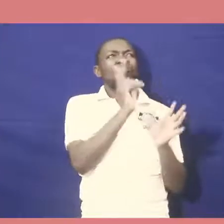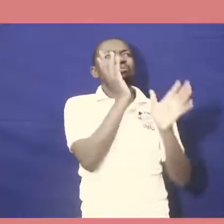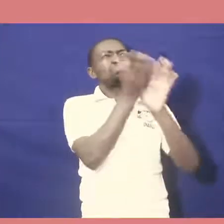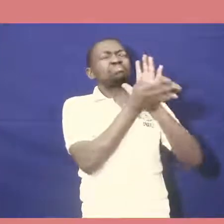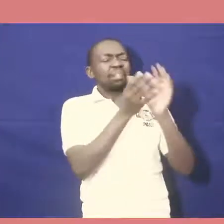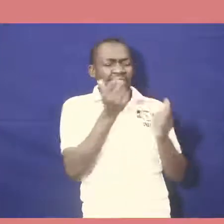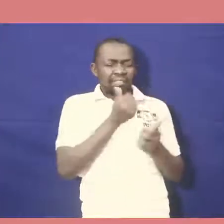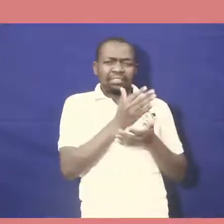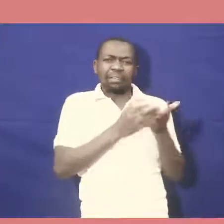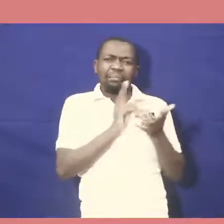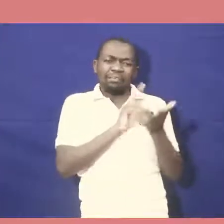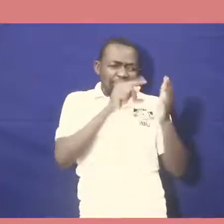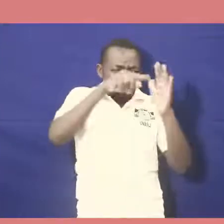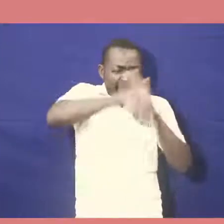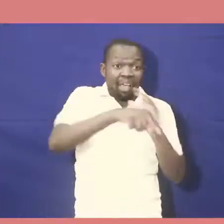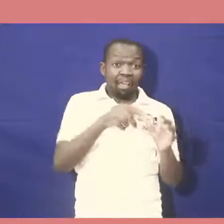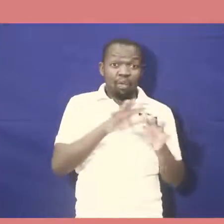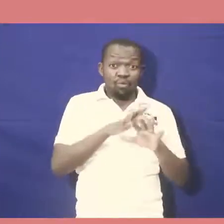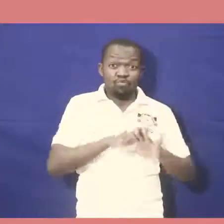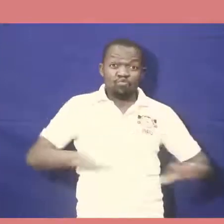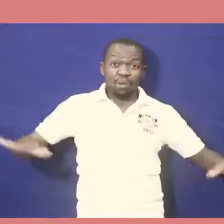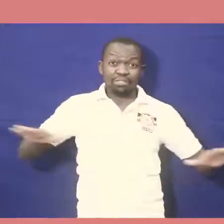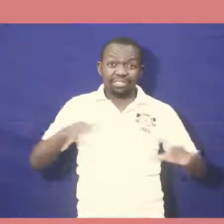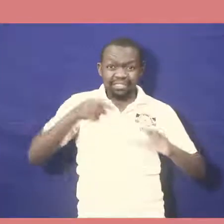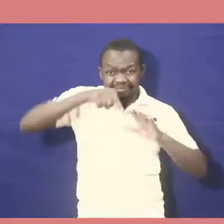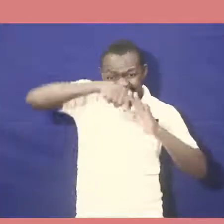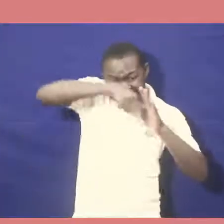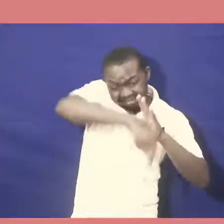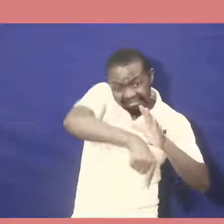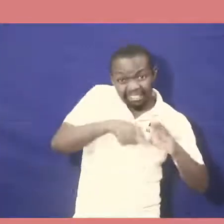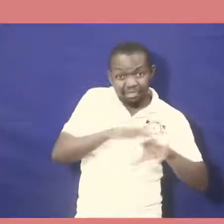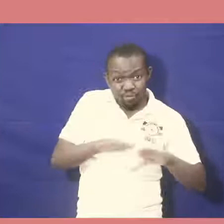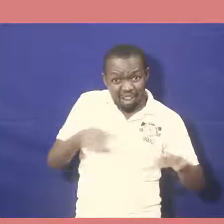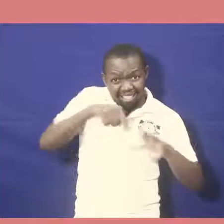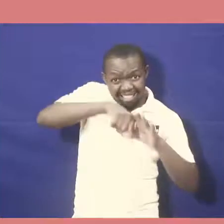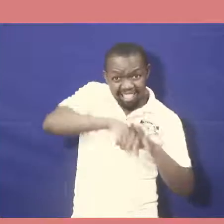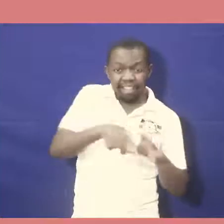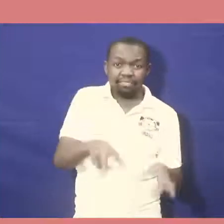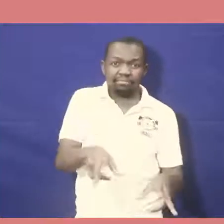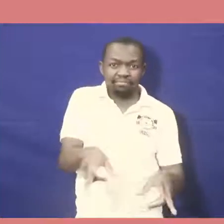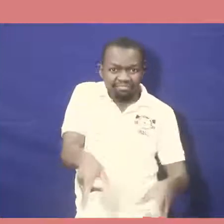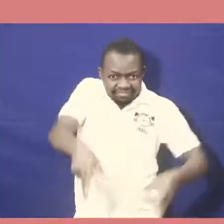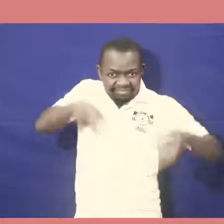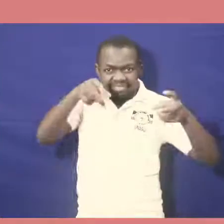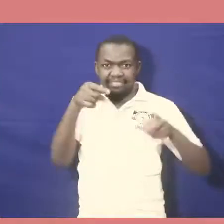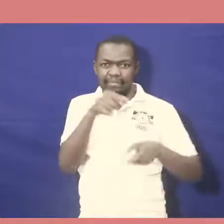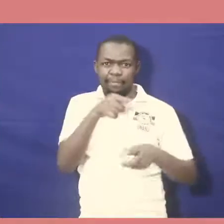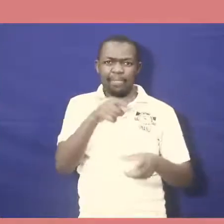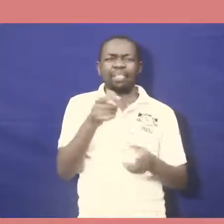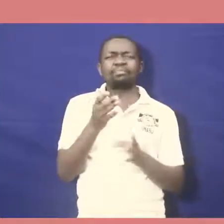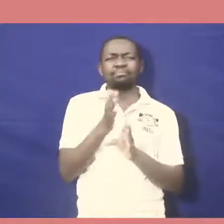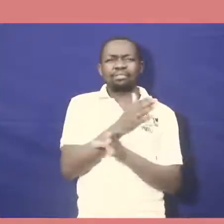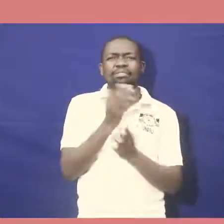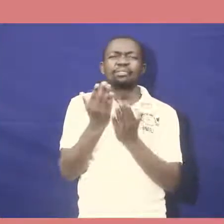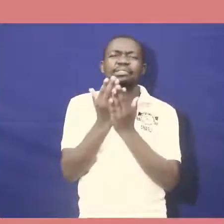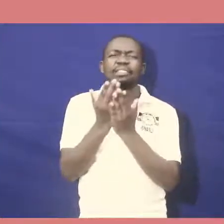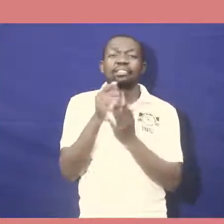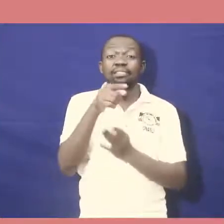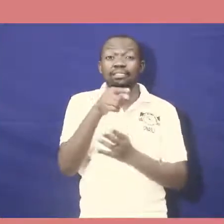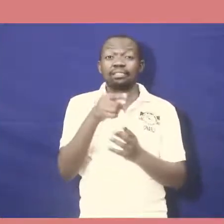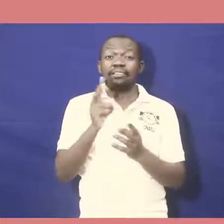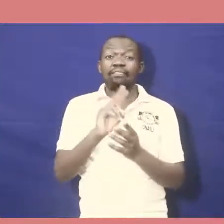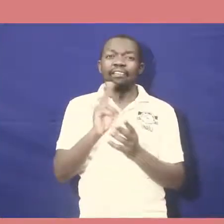the ground, that have been here for thousands of years. The other things you must have studied about, they call